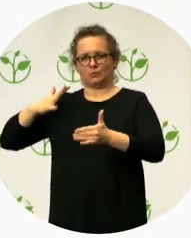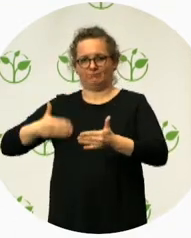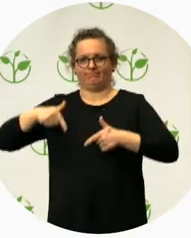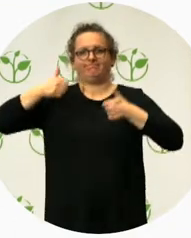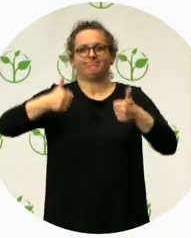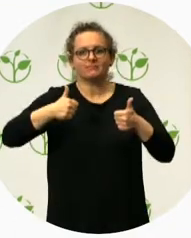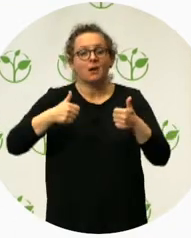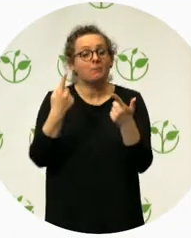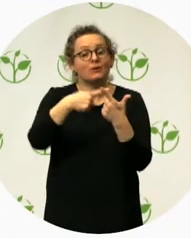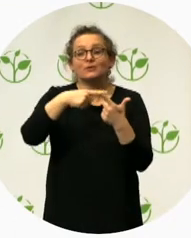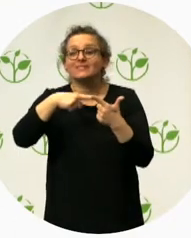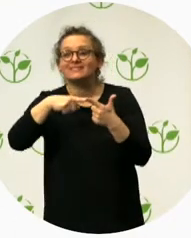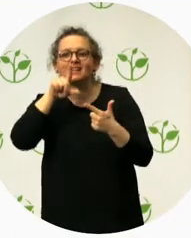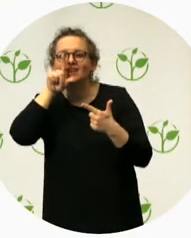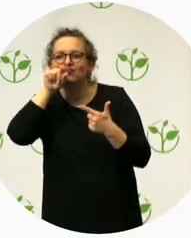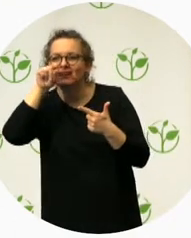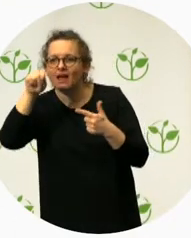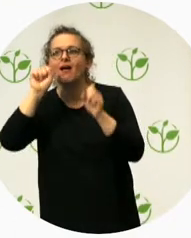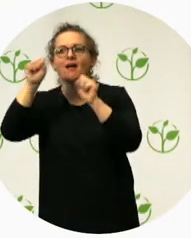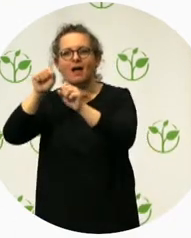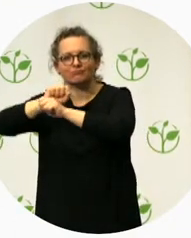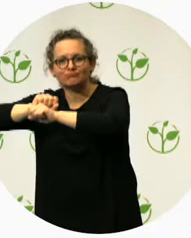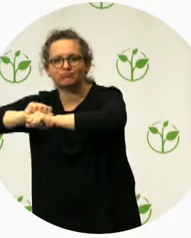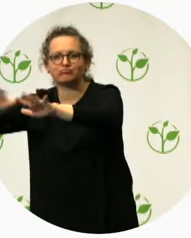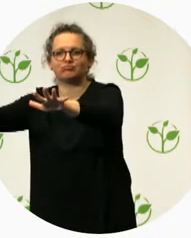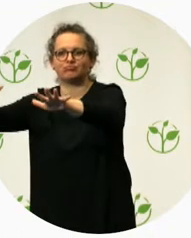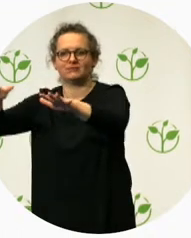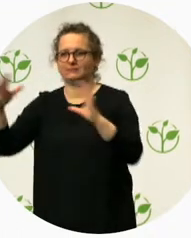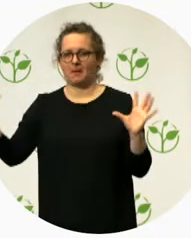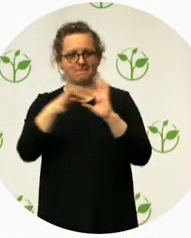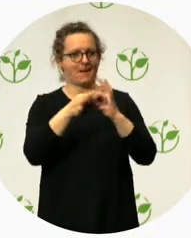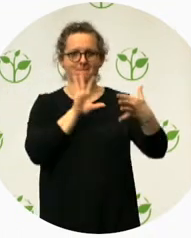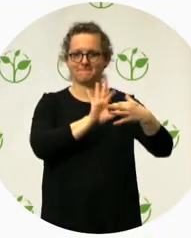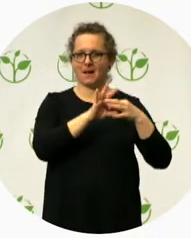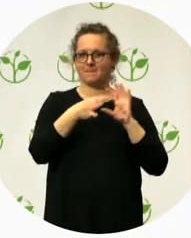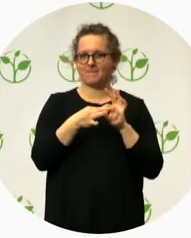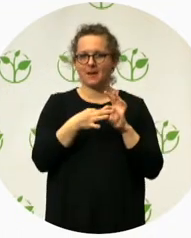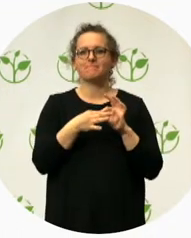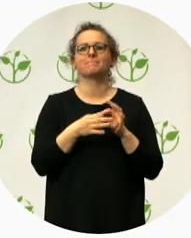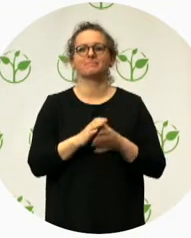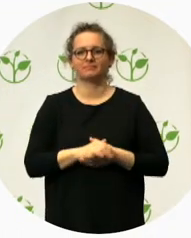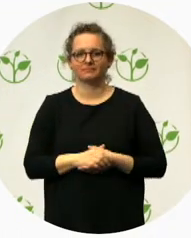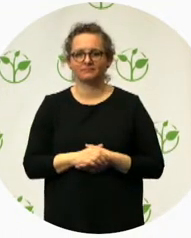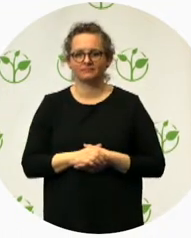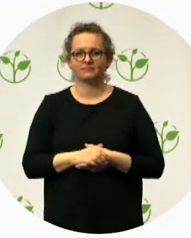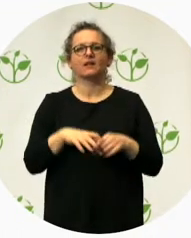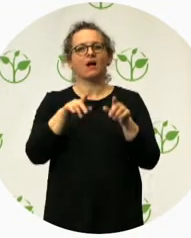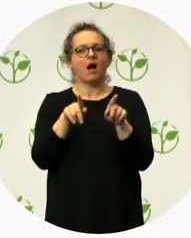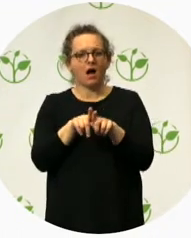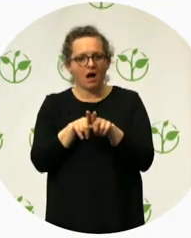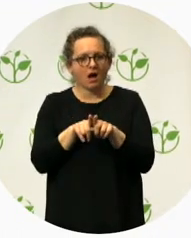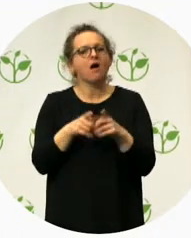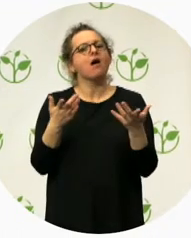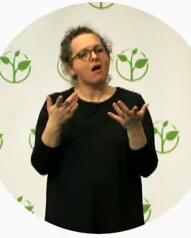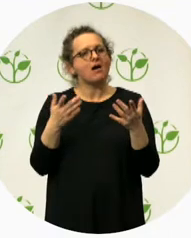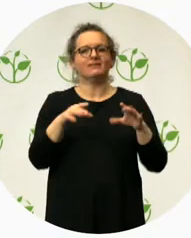at the same time at Twitter, so you don't have to do it twice. And I think if you check the app, we added some features. I think it's a nice tool. I mean,